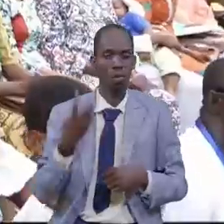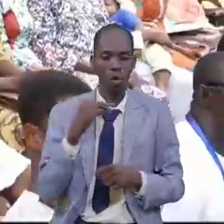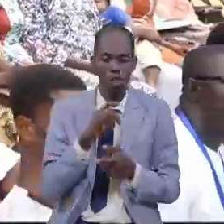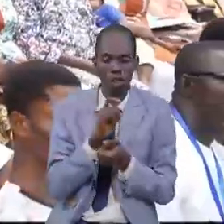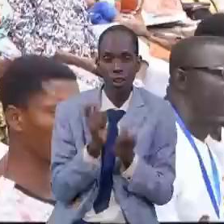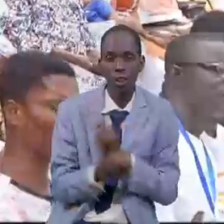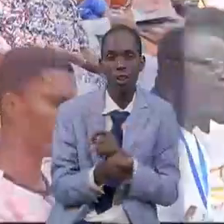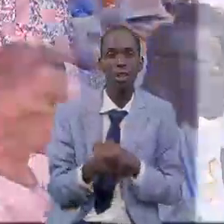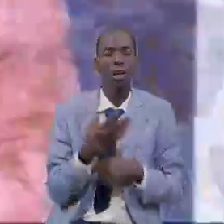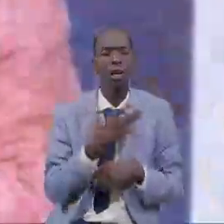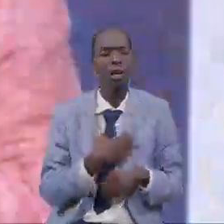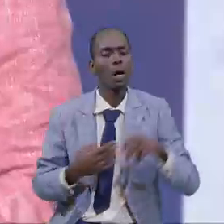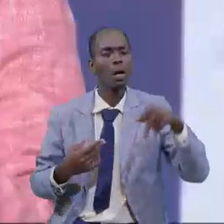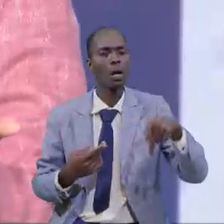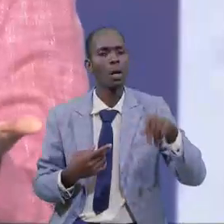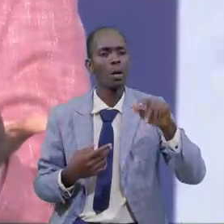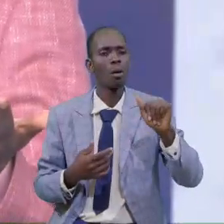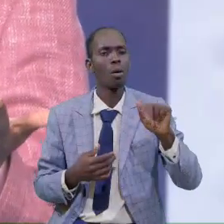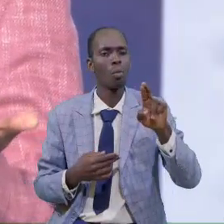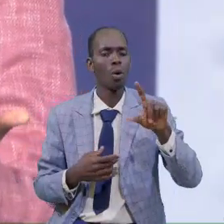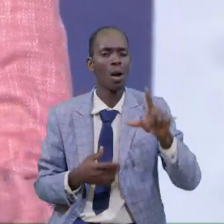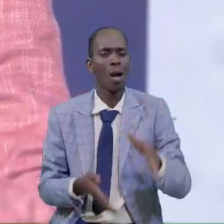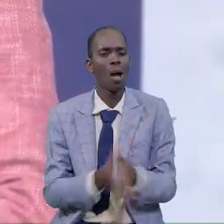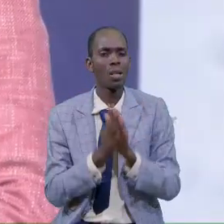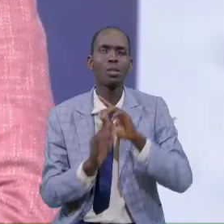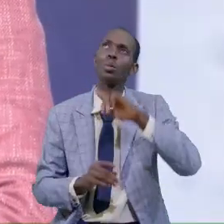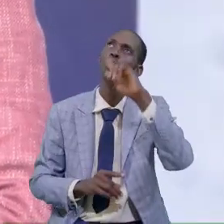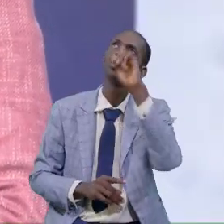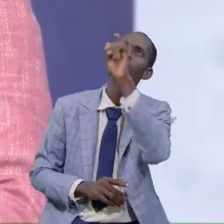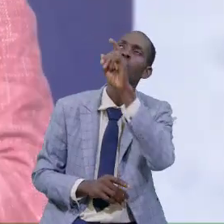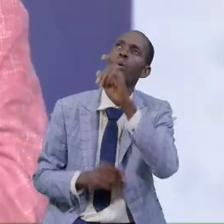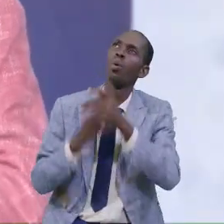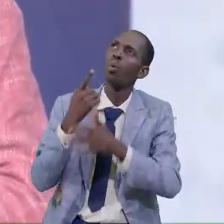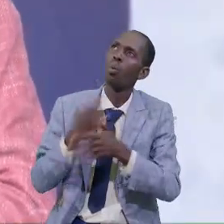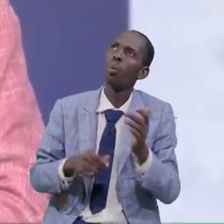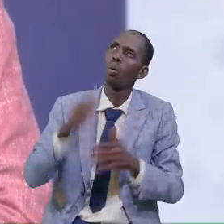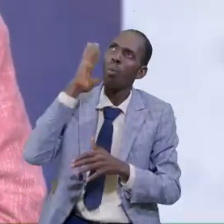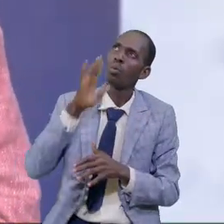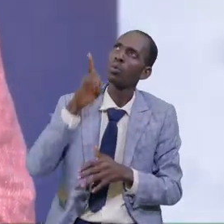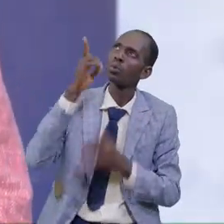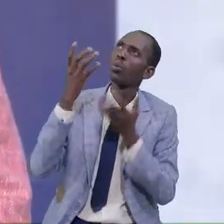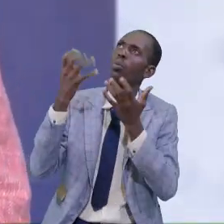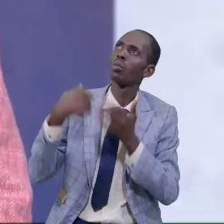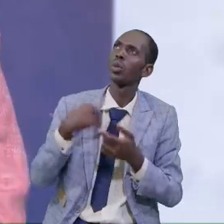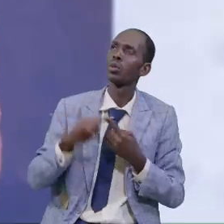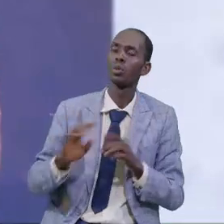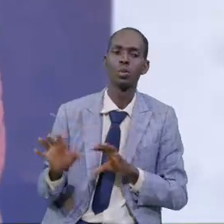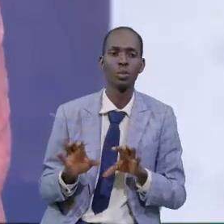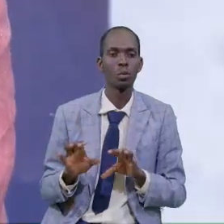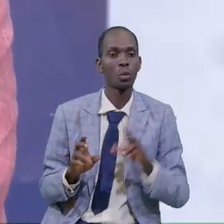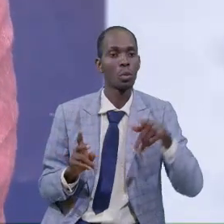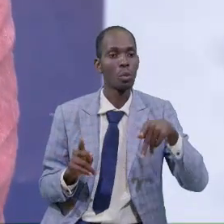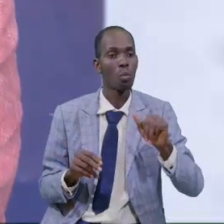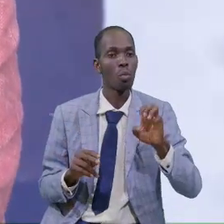question, what will you have me to do? He had been humbled. Now he